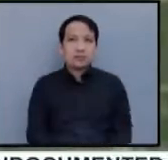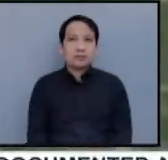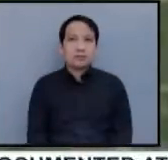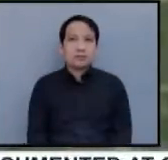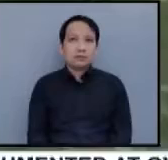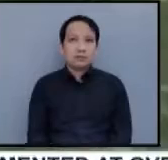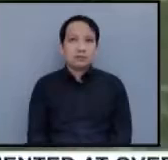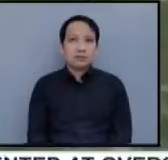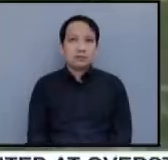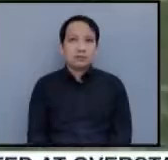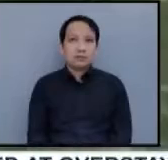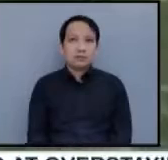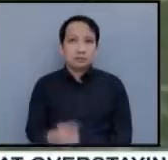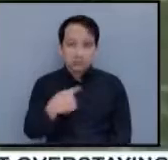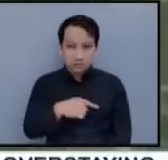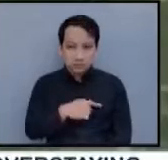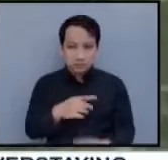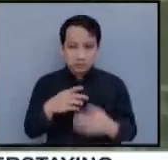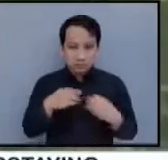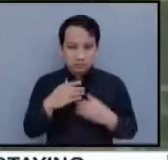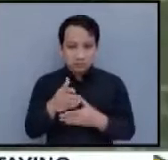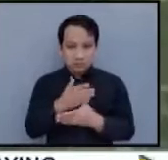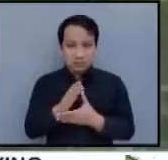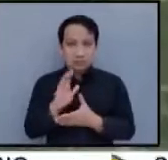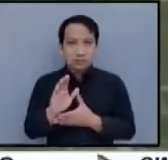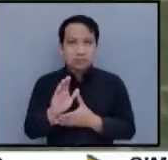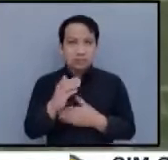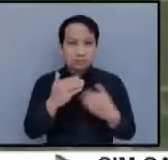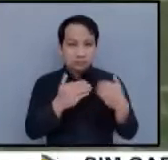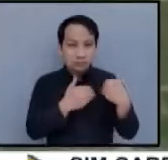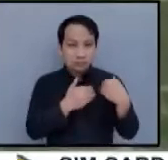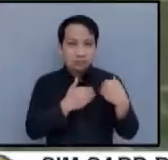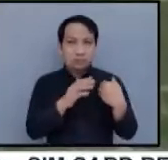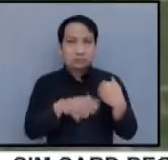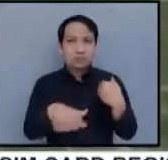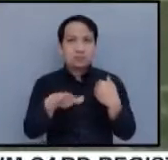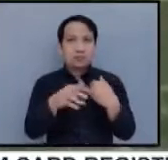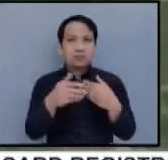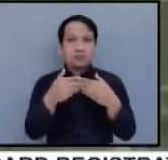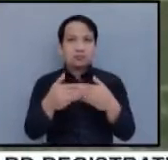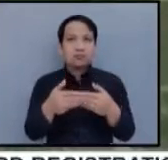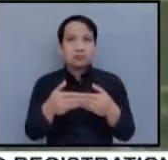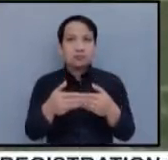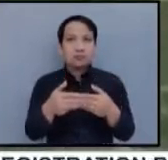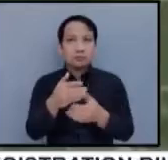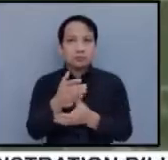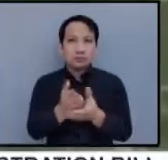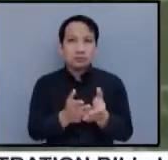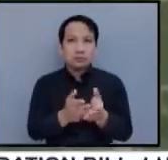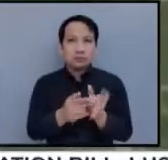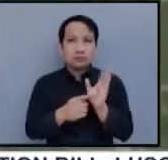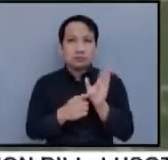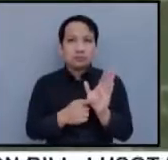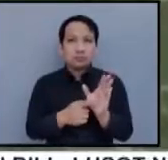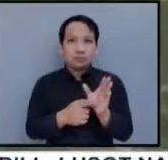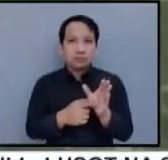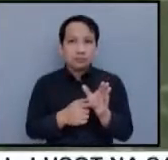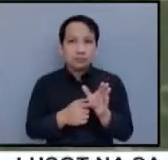We accept our share of responsibility and will continue to do our part to avert this collective